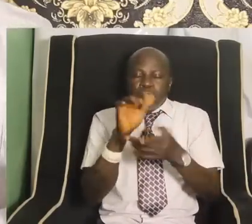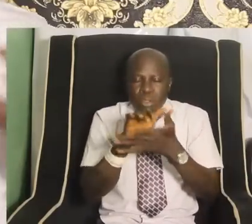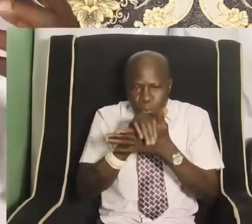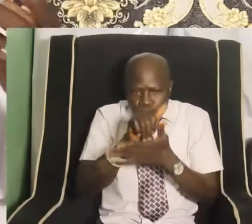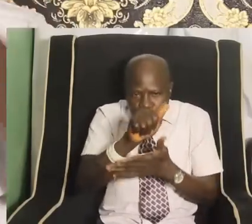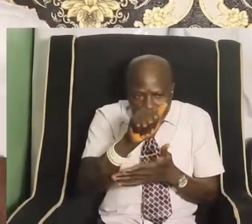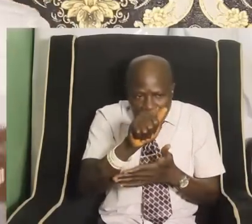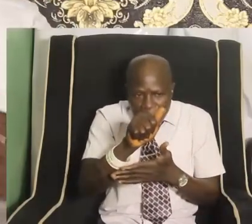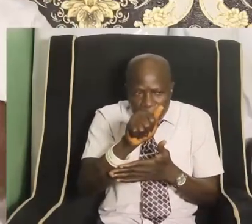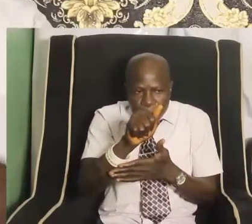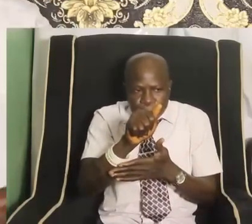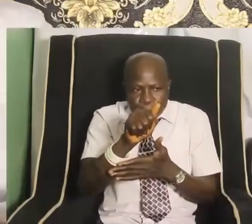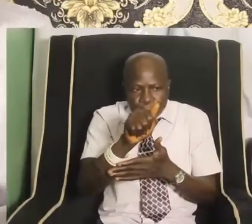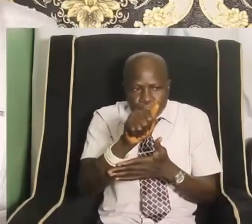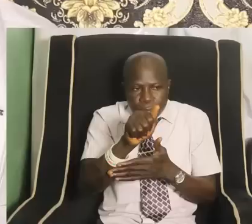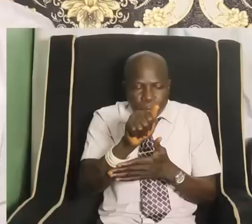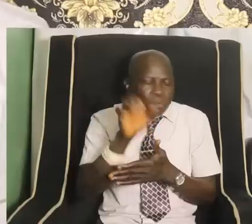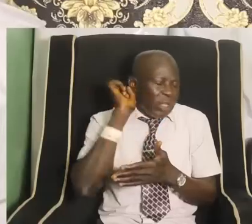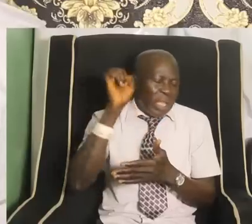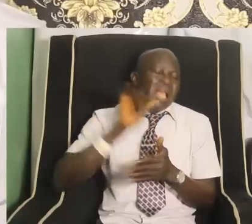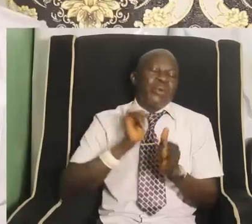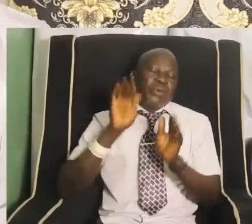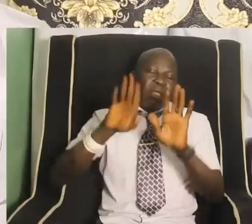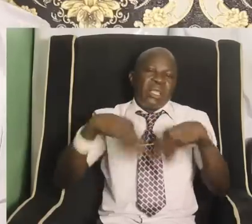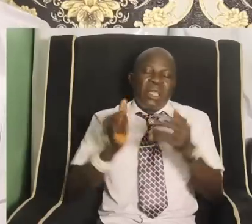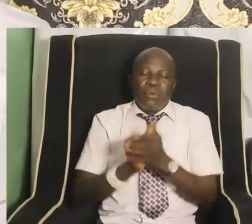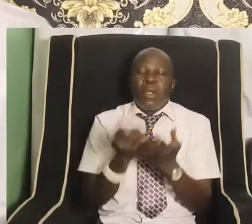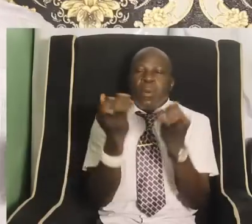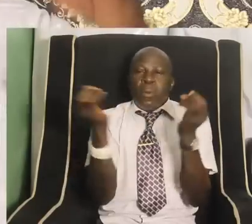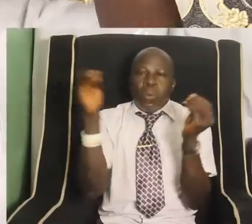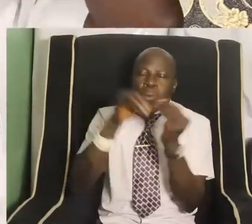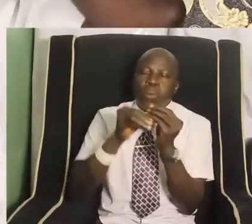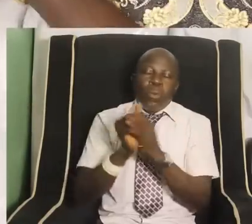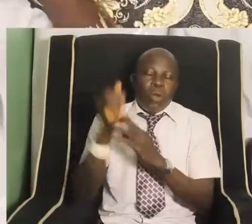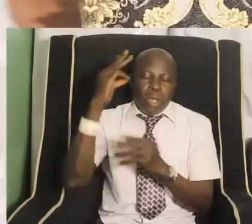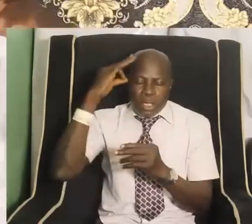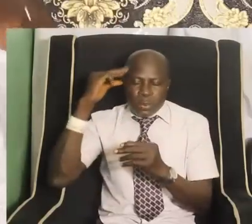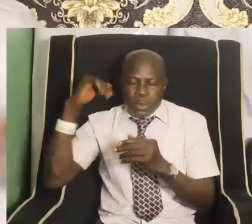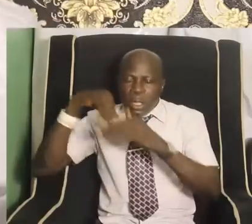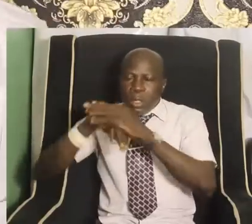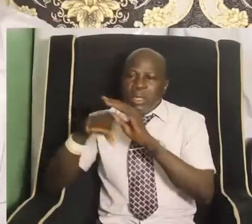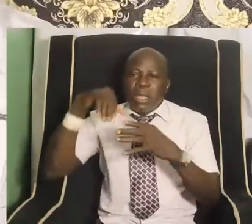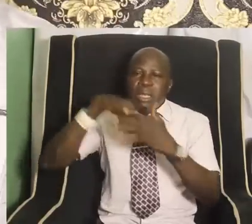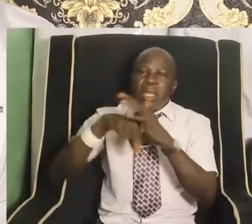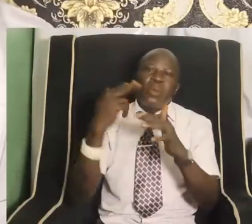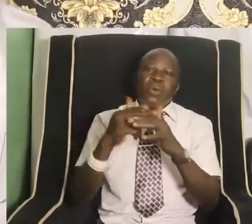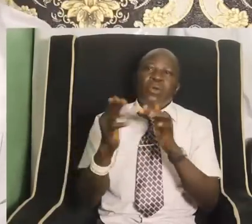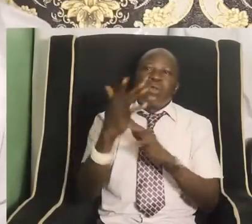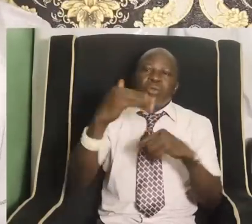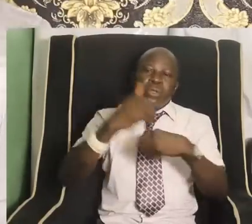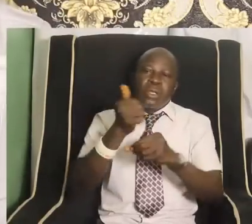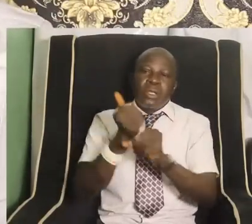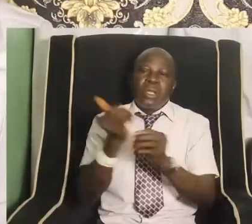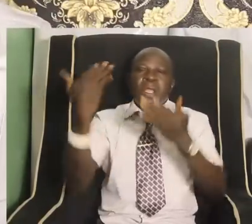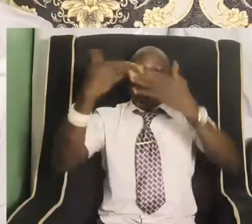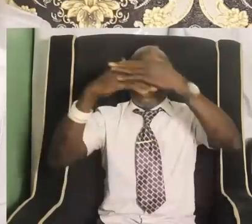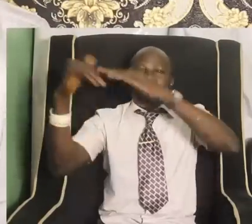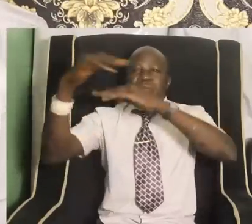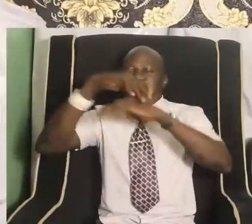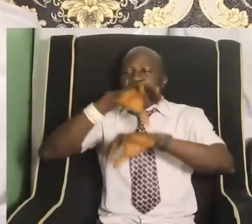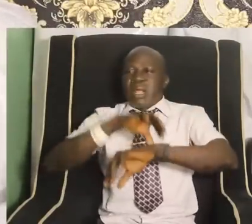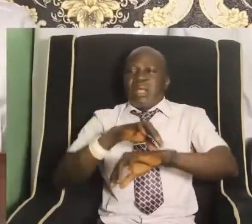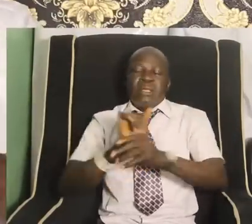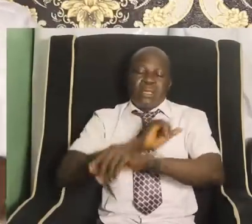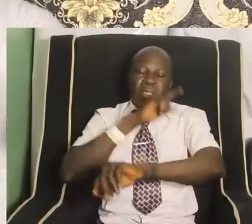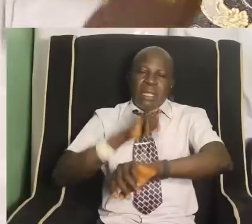believe. My phone, I won't pull up. I will give you a lot of experience. Ni oruko Oluwa to da aye. In the name of God that created the heaven and the earth. Akoko to ba yo.